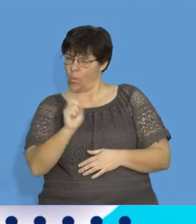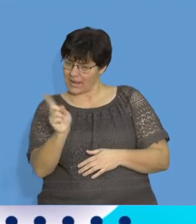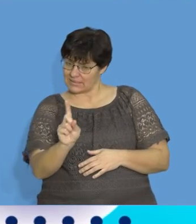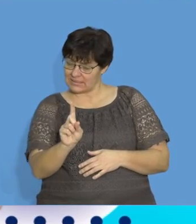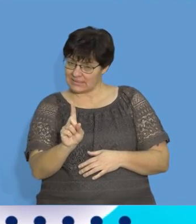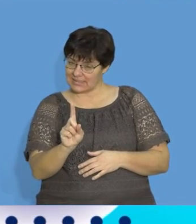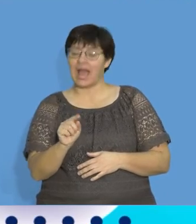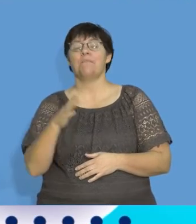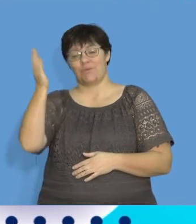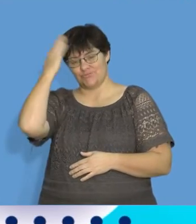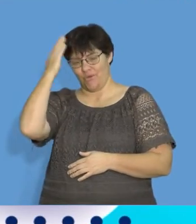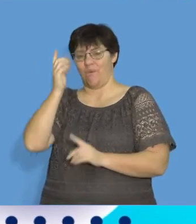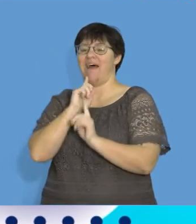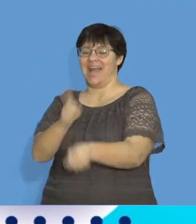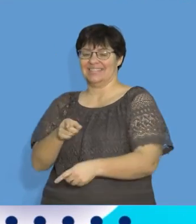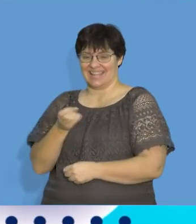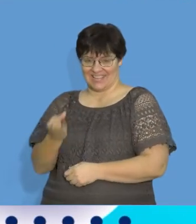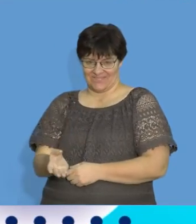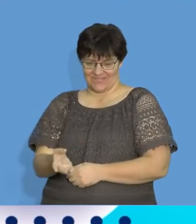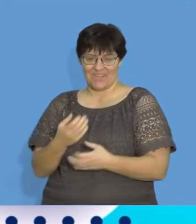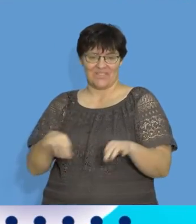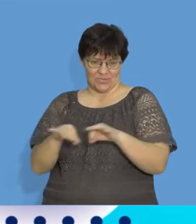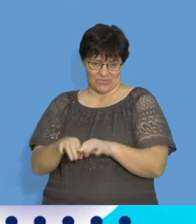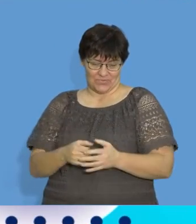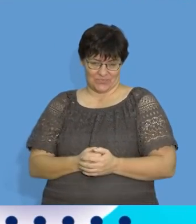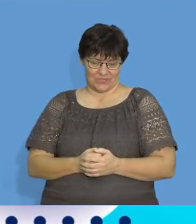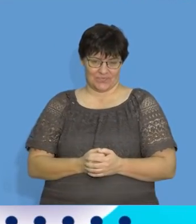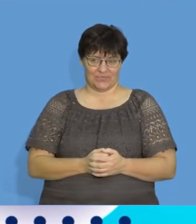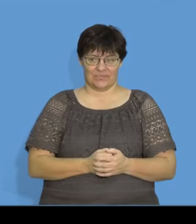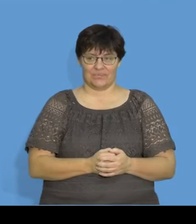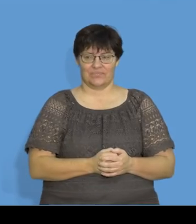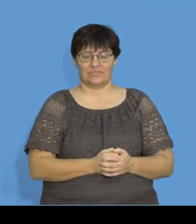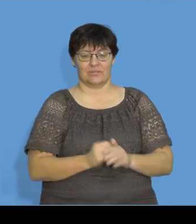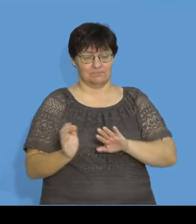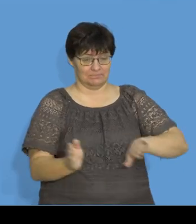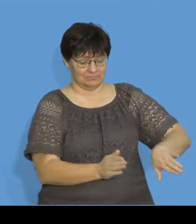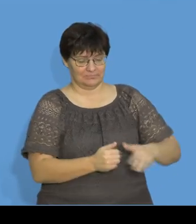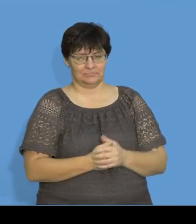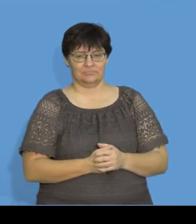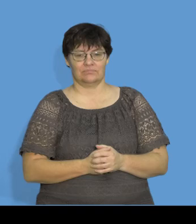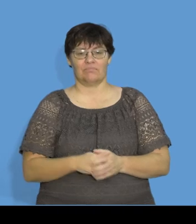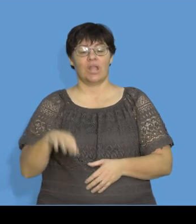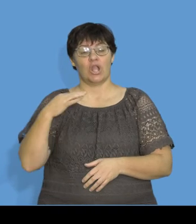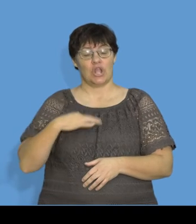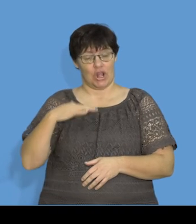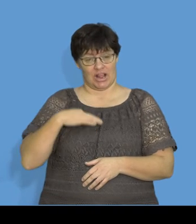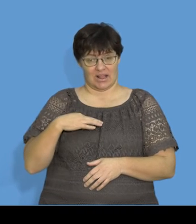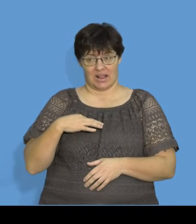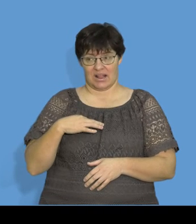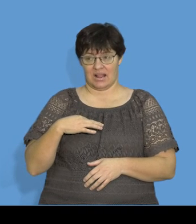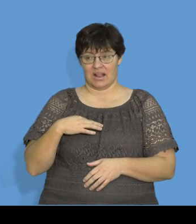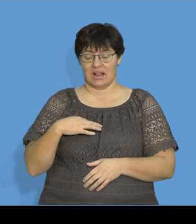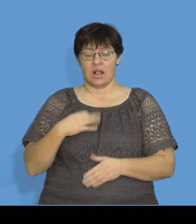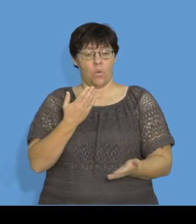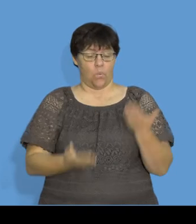new potential? Answer. Value. Okay. A girl of